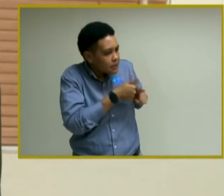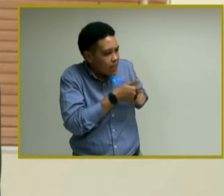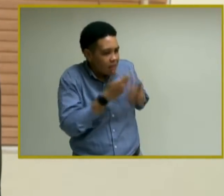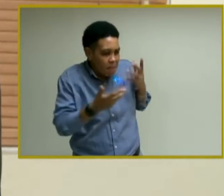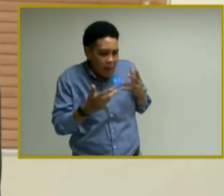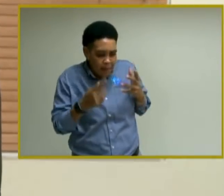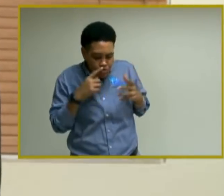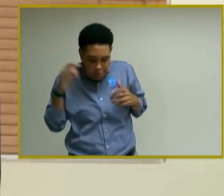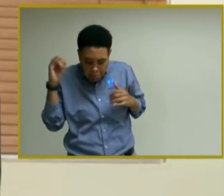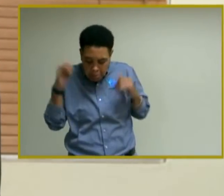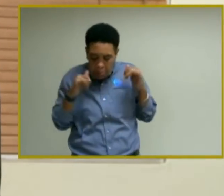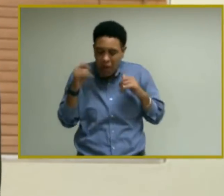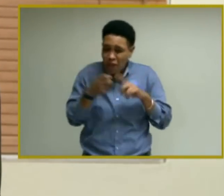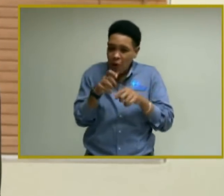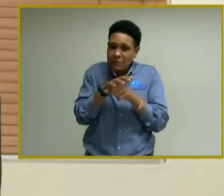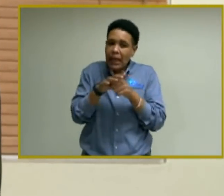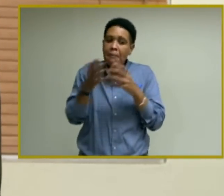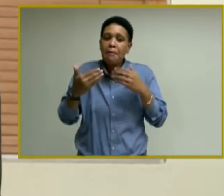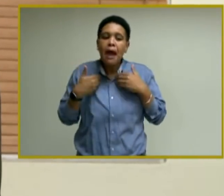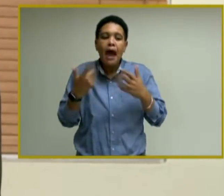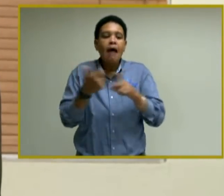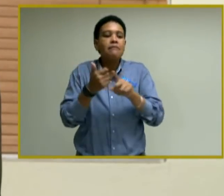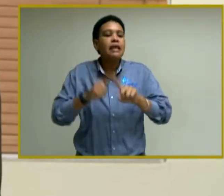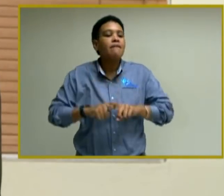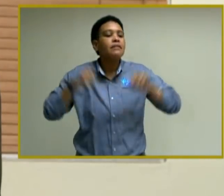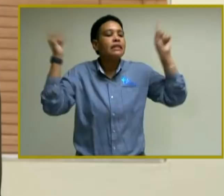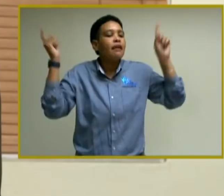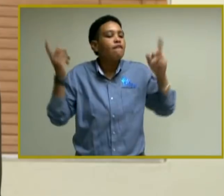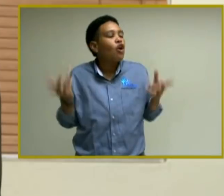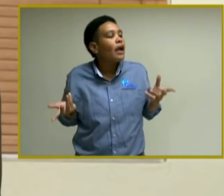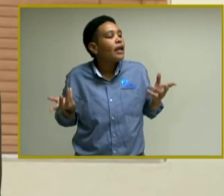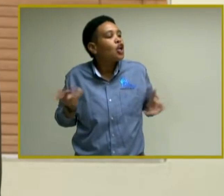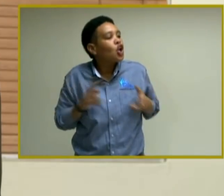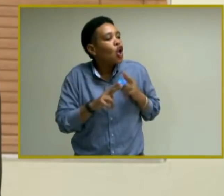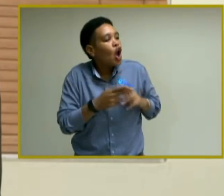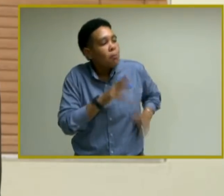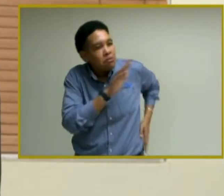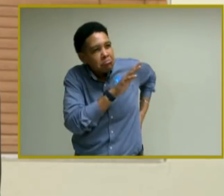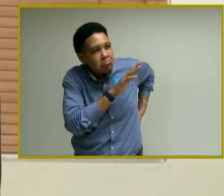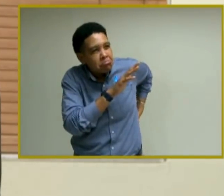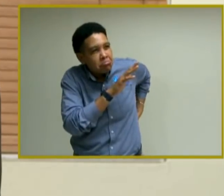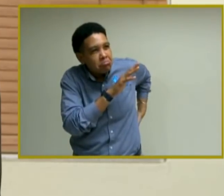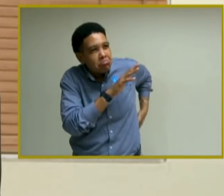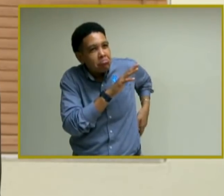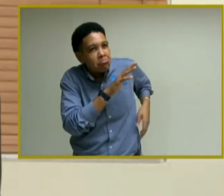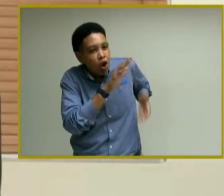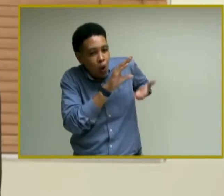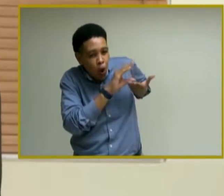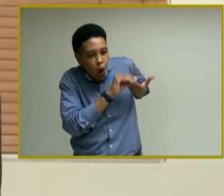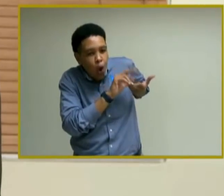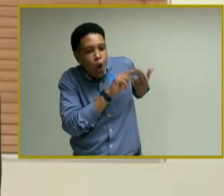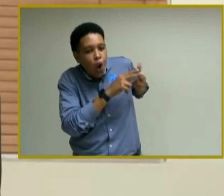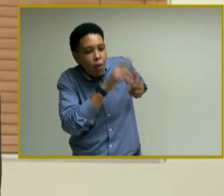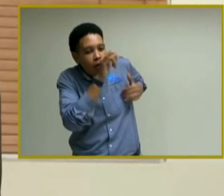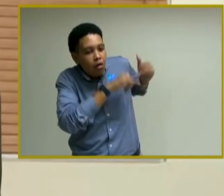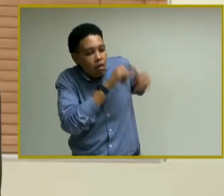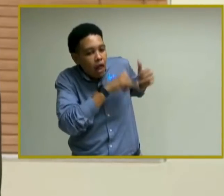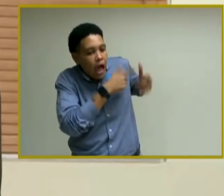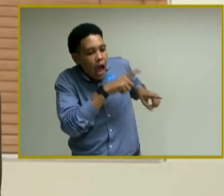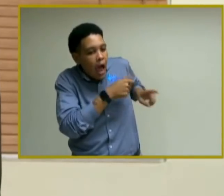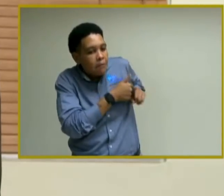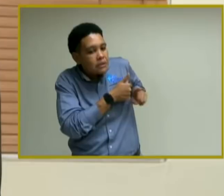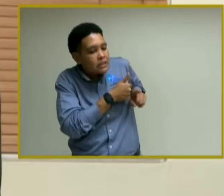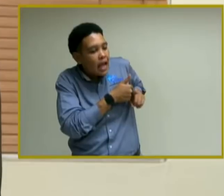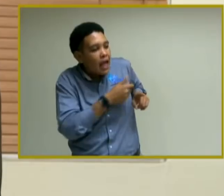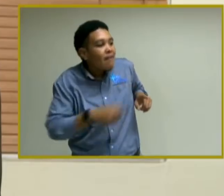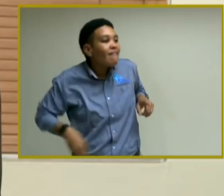be coming from a state that may have different numbers, lower numbers, the travel pathway to